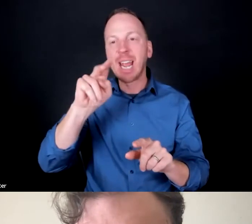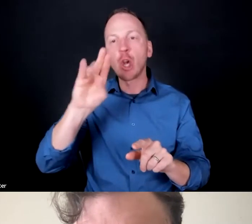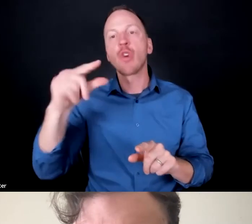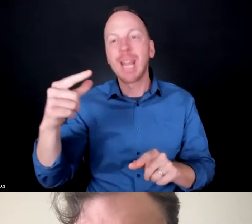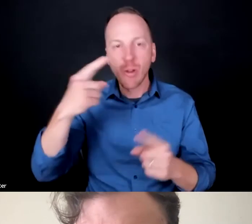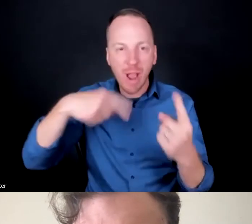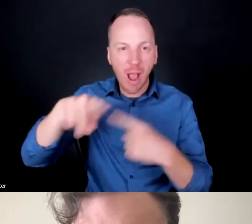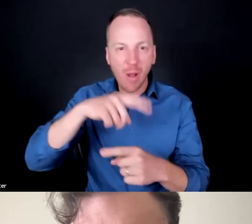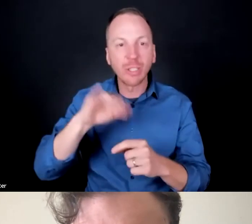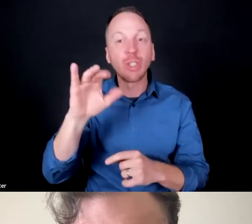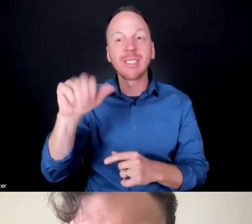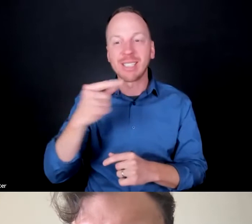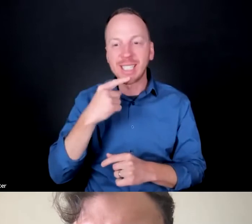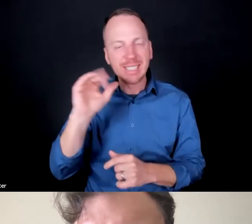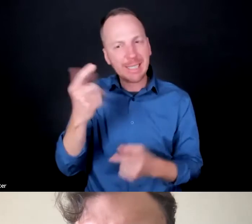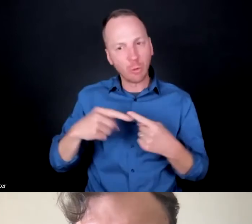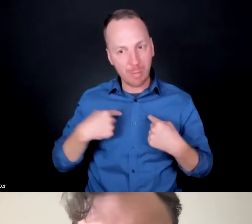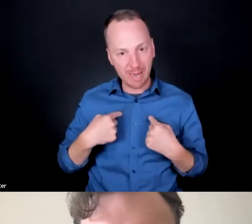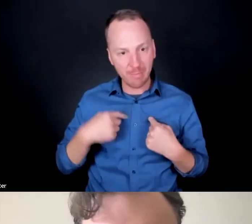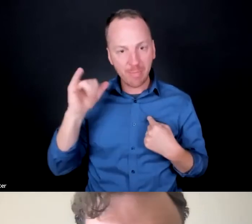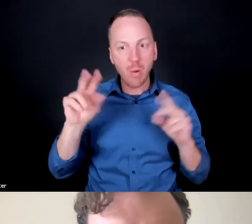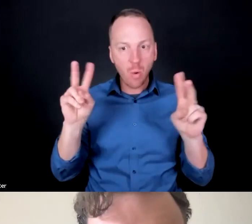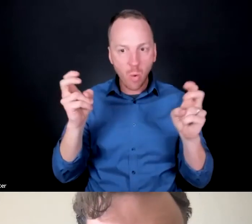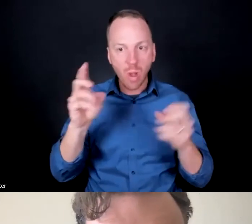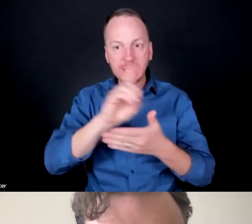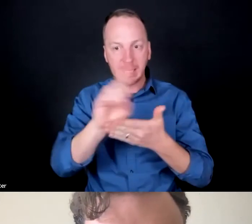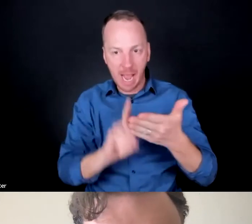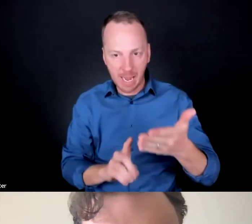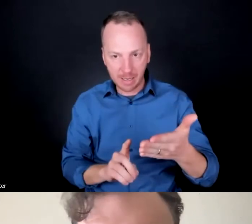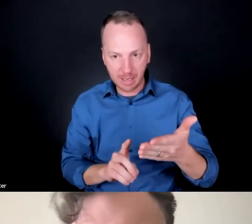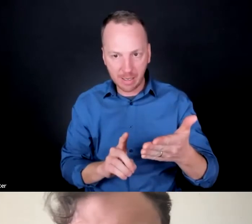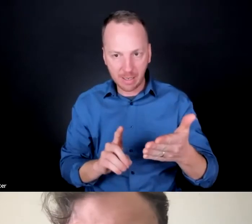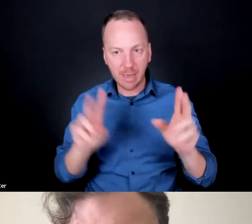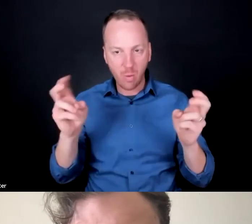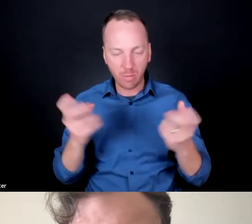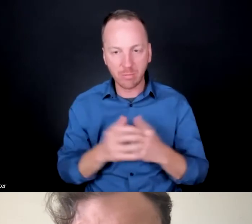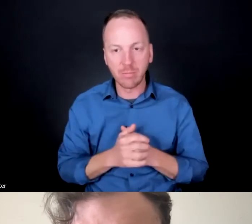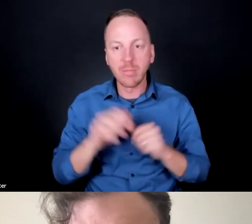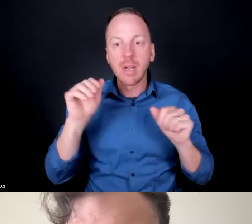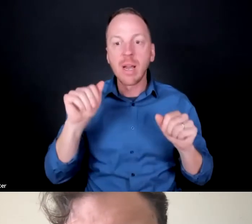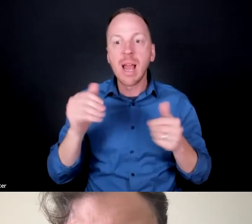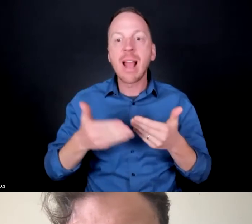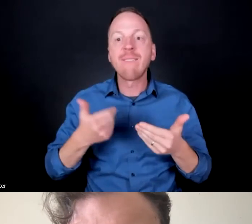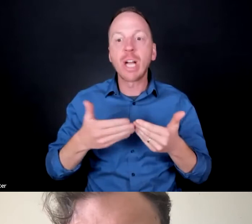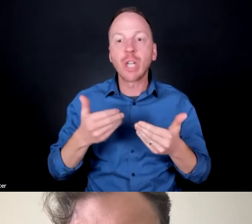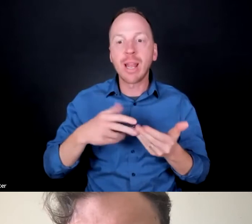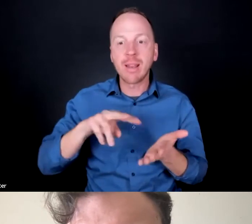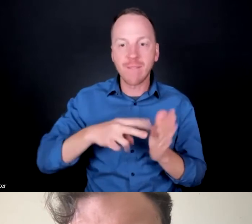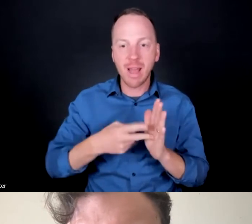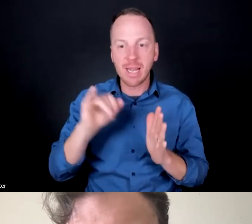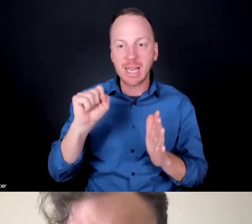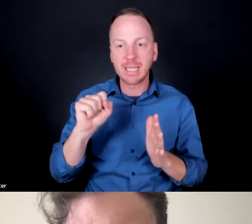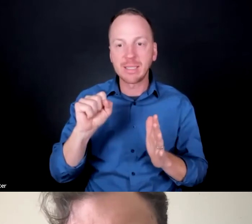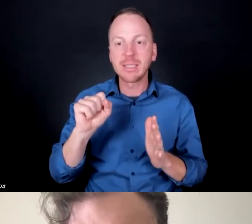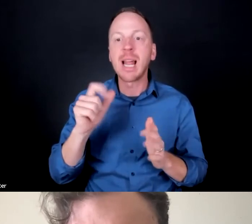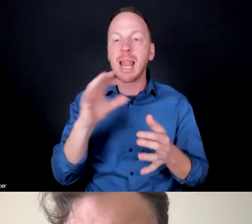So Jessica says, it seems to me that, quote, design, unquote, conventionally defined, is